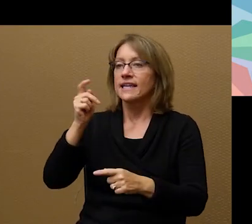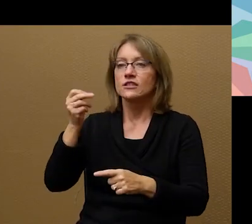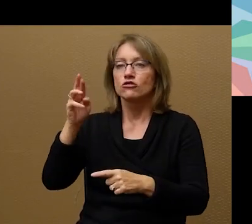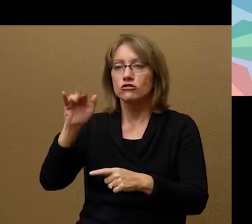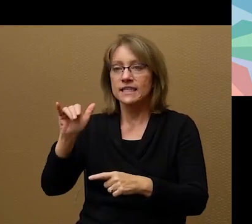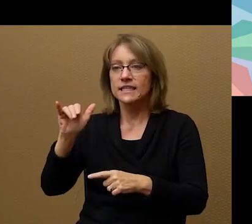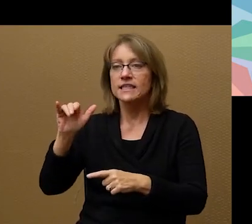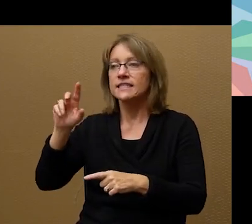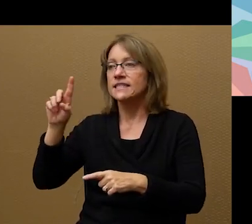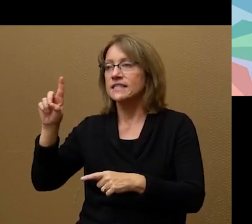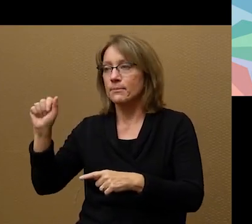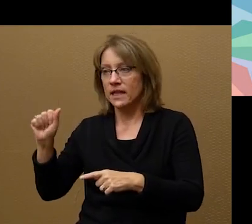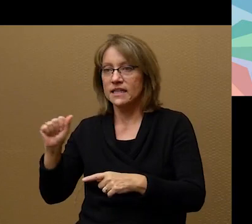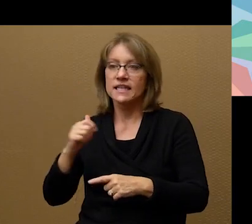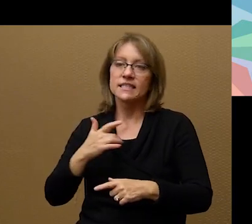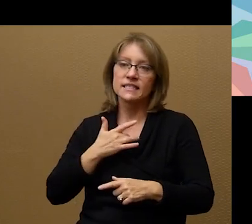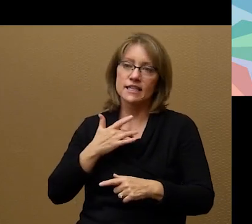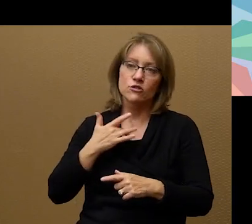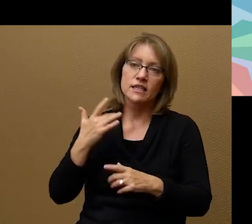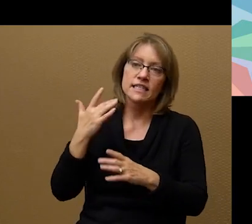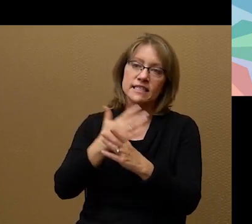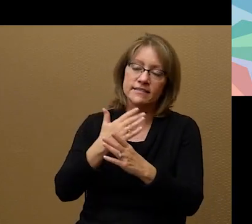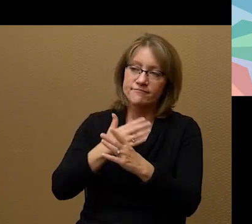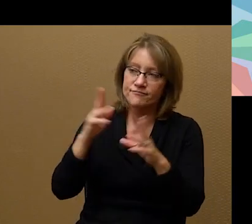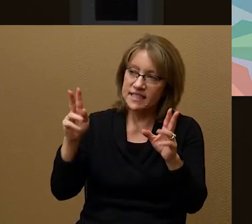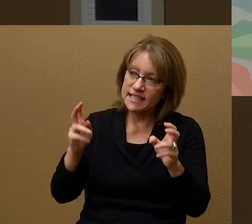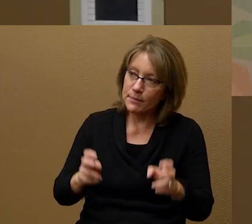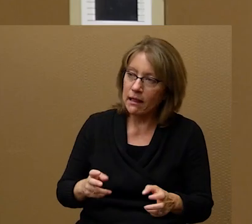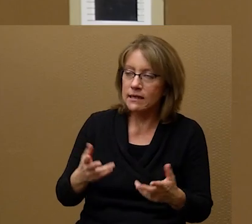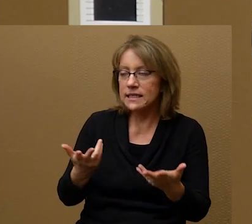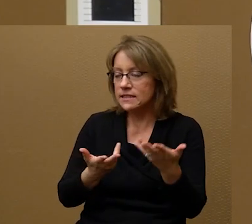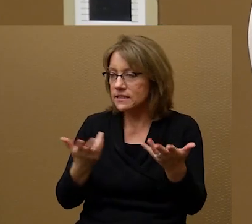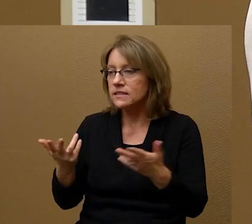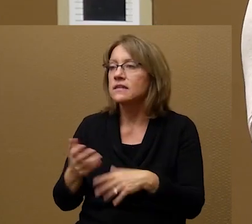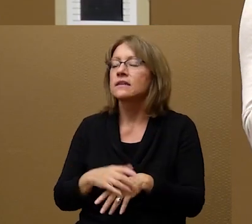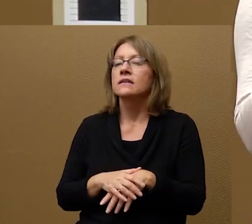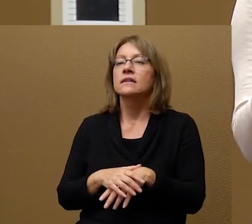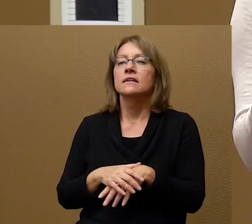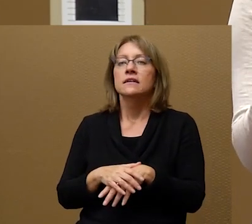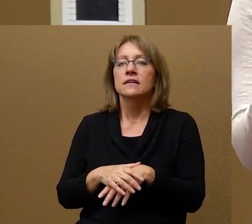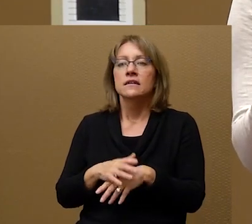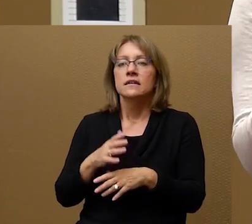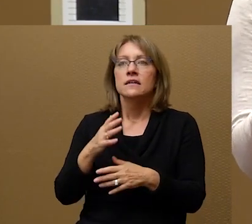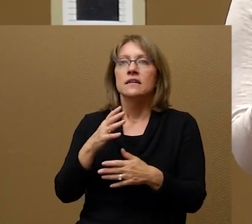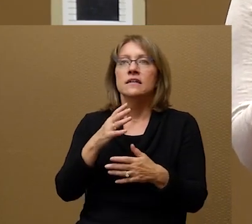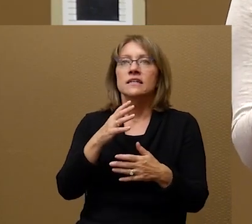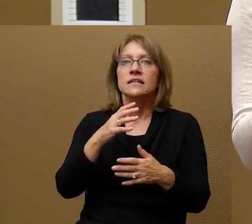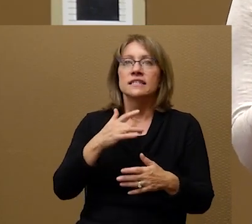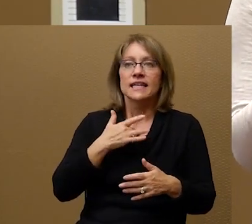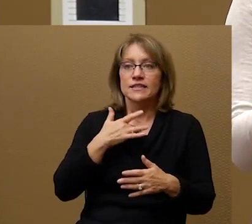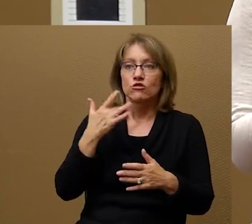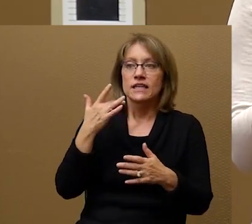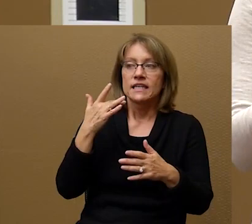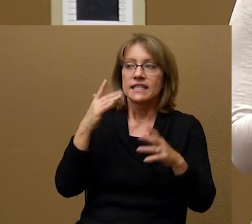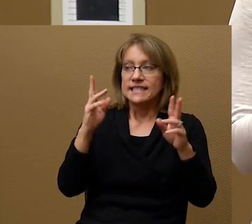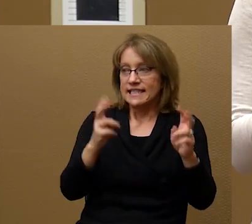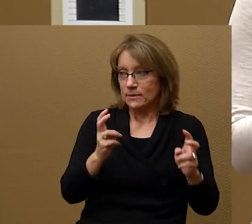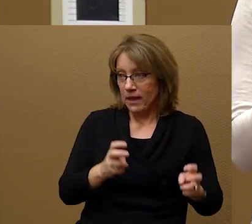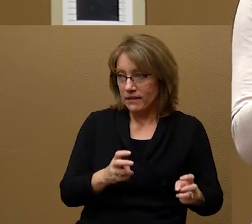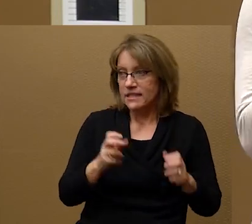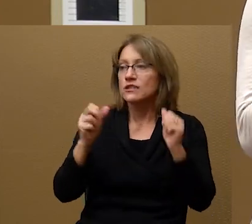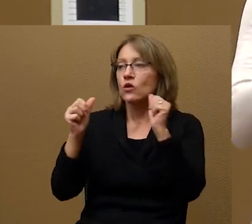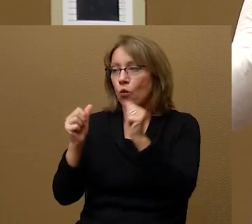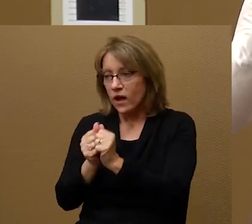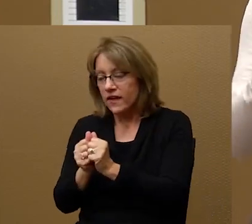vision people in here. So sensory disabilities with disabilities. So there's a bunch of